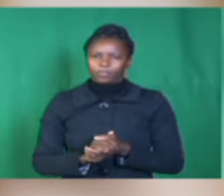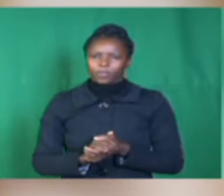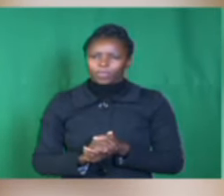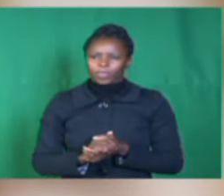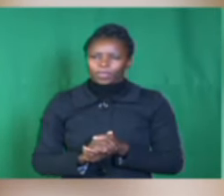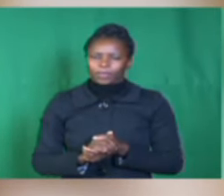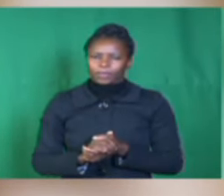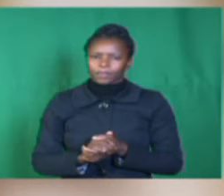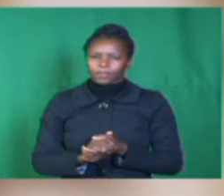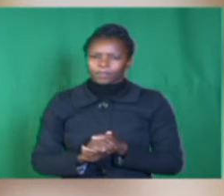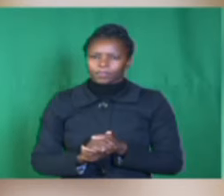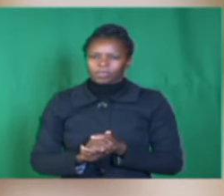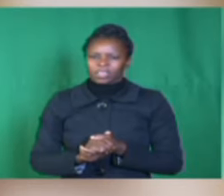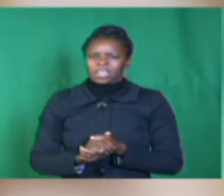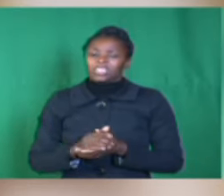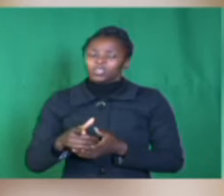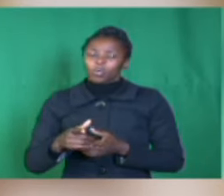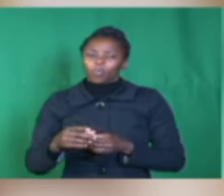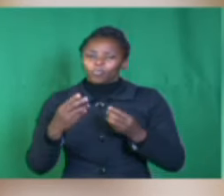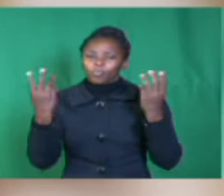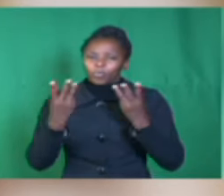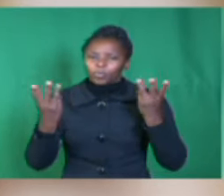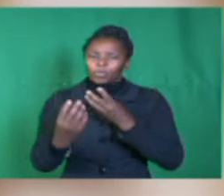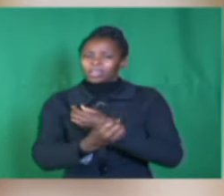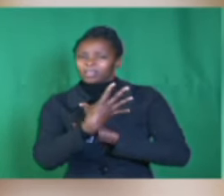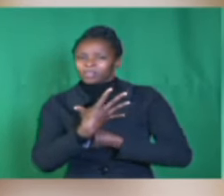affected Africans in many ways.